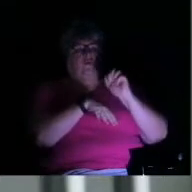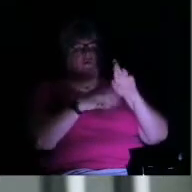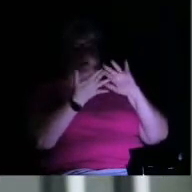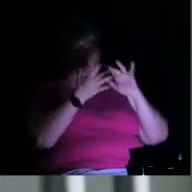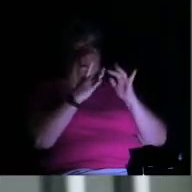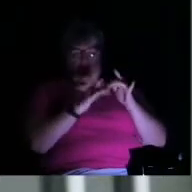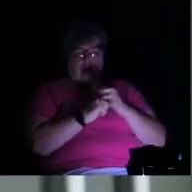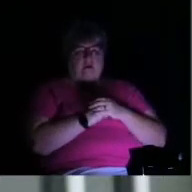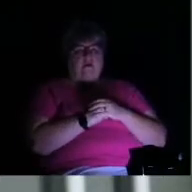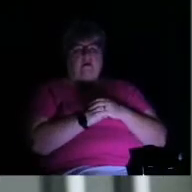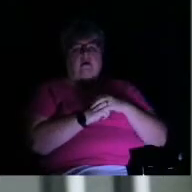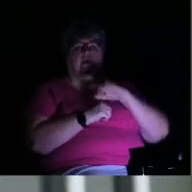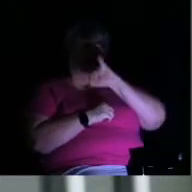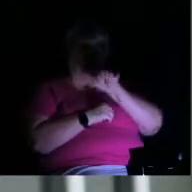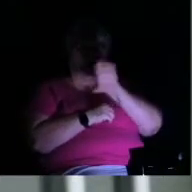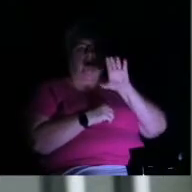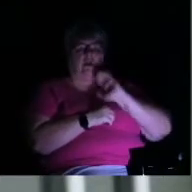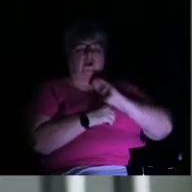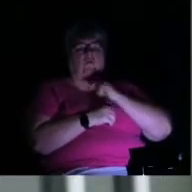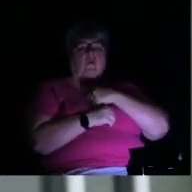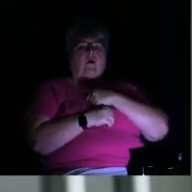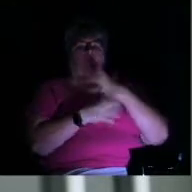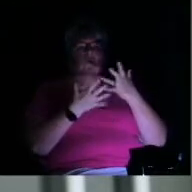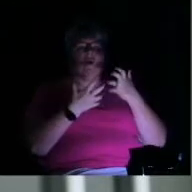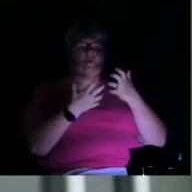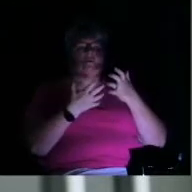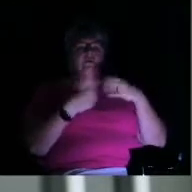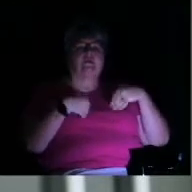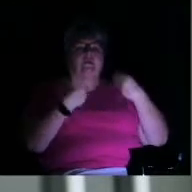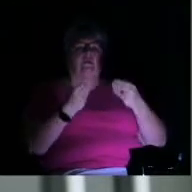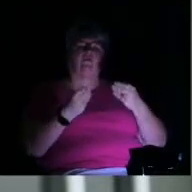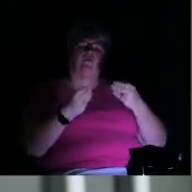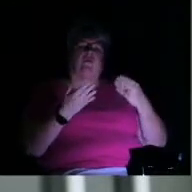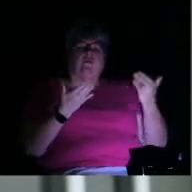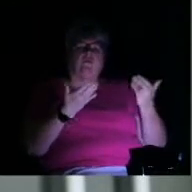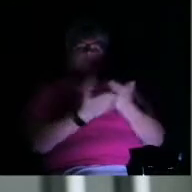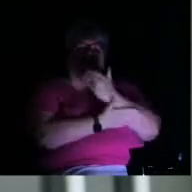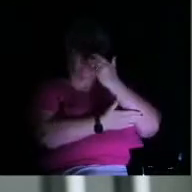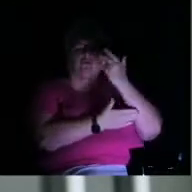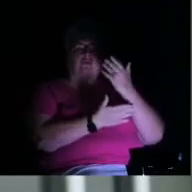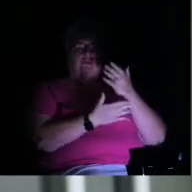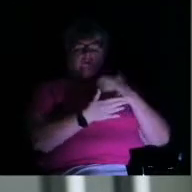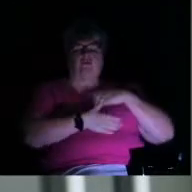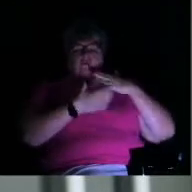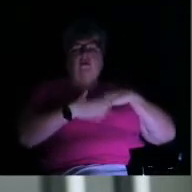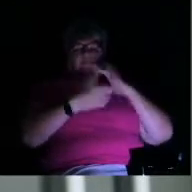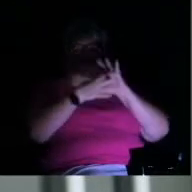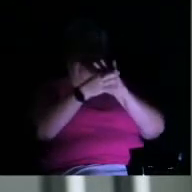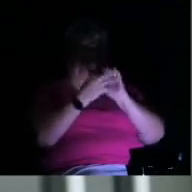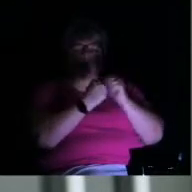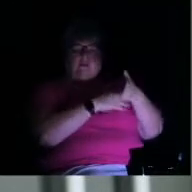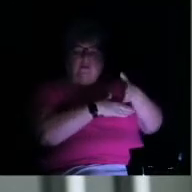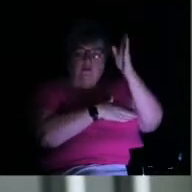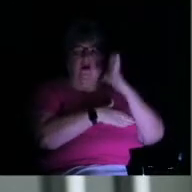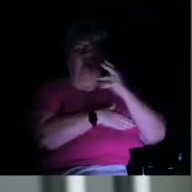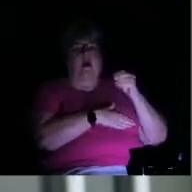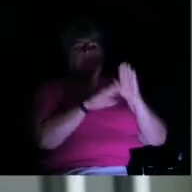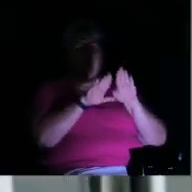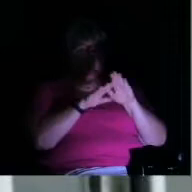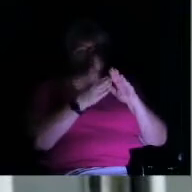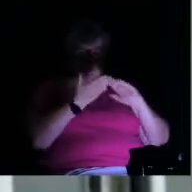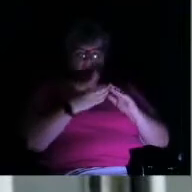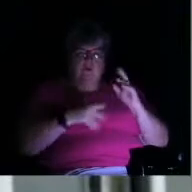At Journey, our hope is to give you a place where you experience a fresh, enjoyable connection with God and a community of people to do life